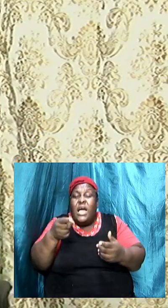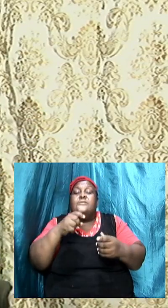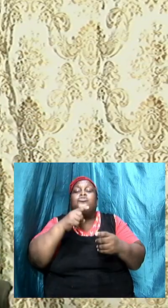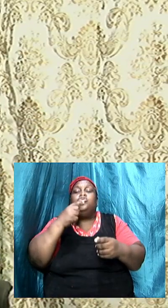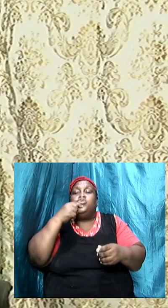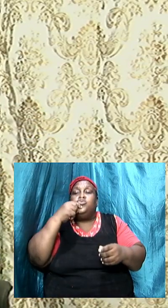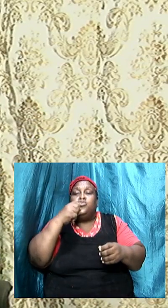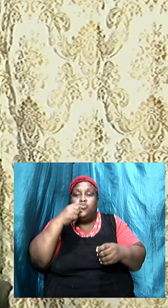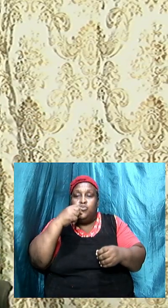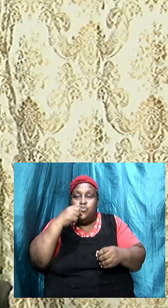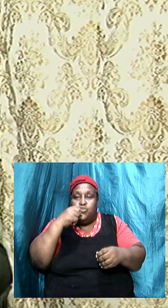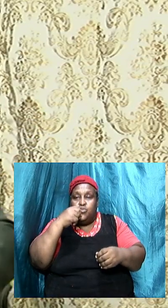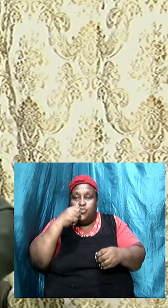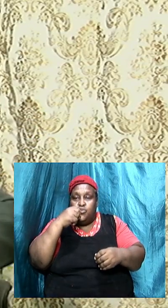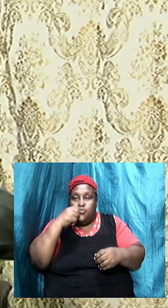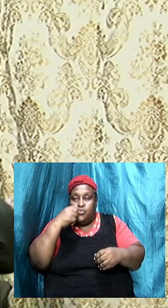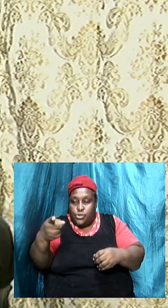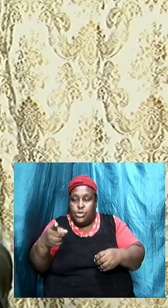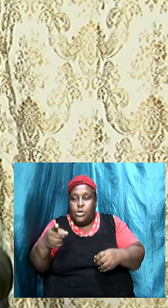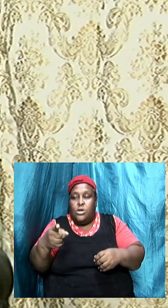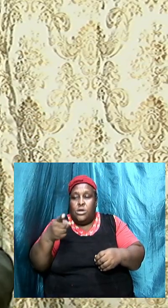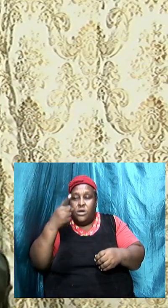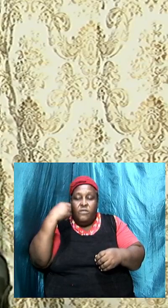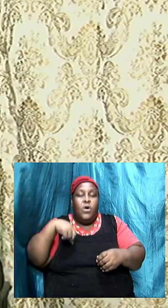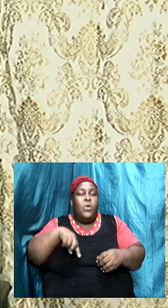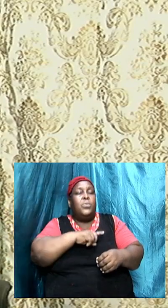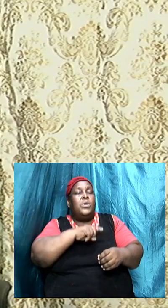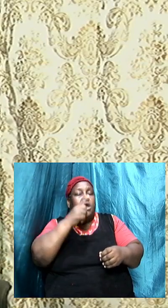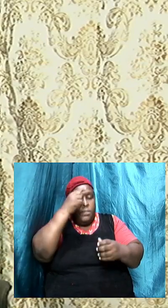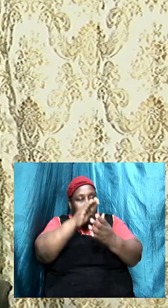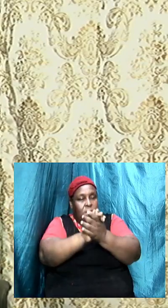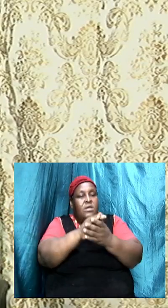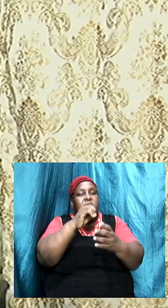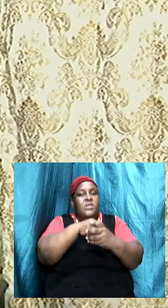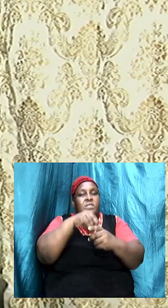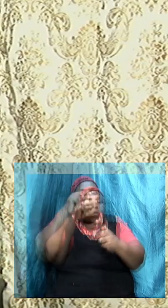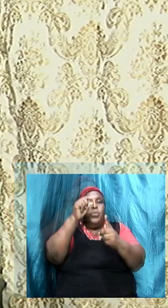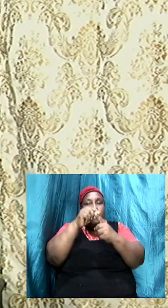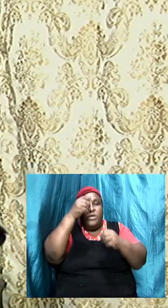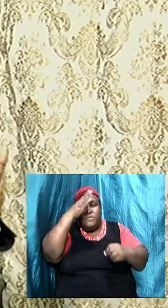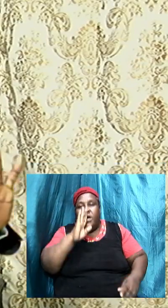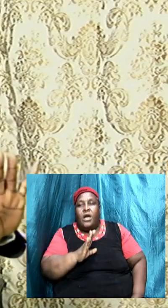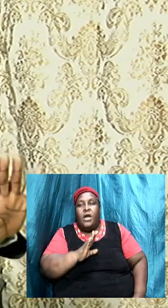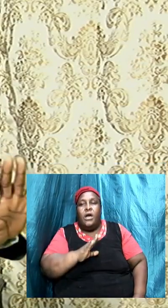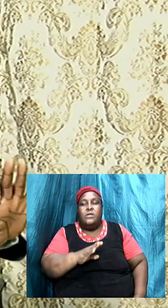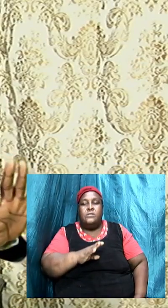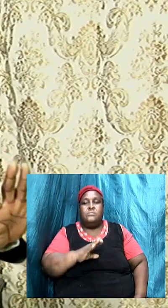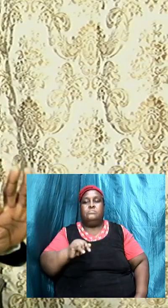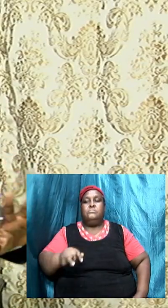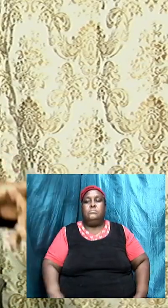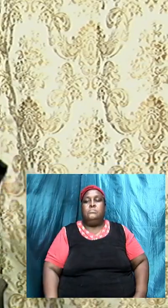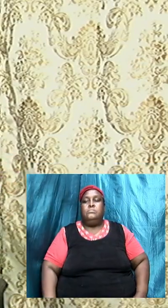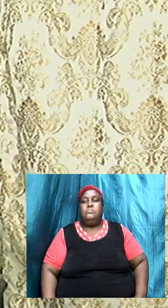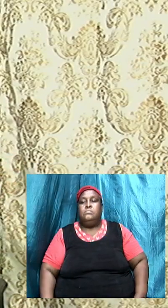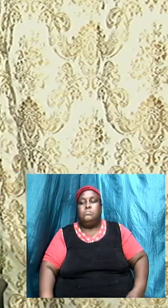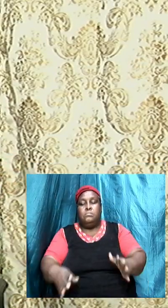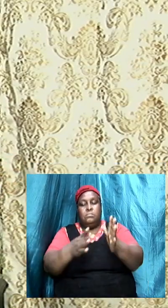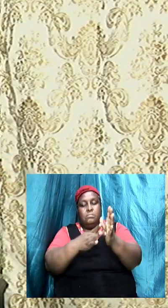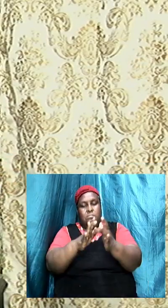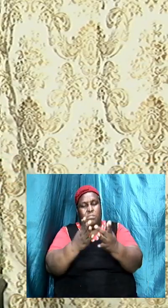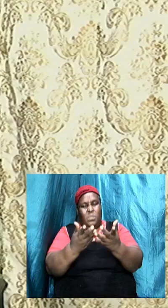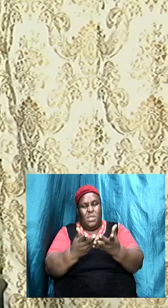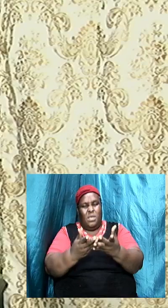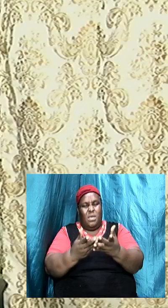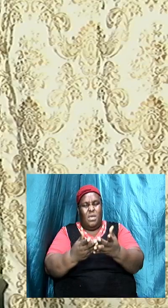it go. Because we believe in the word of God. Remember now we read 1 Timothy 3 verses 6. The word of